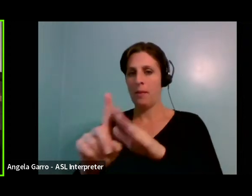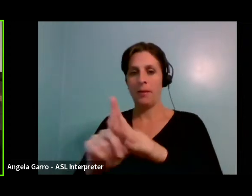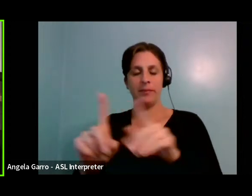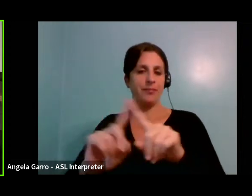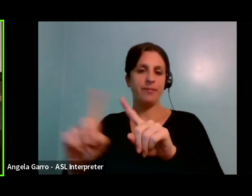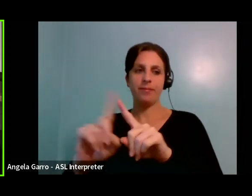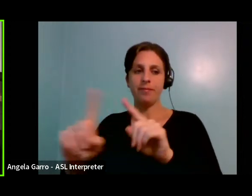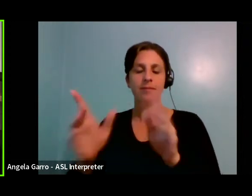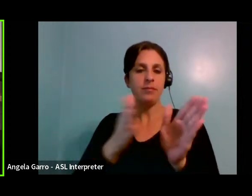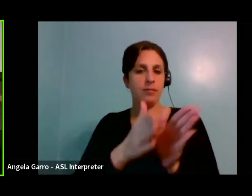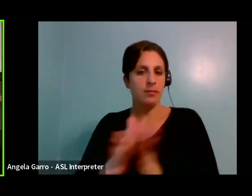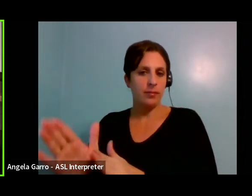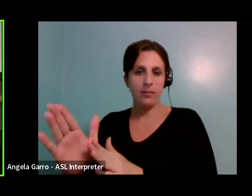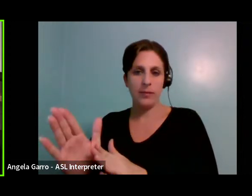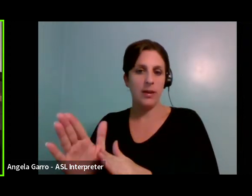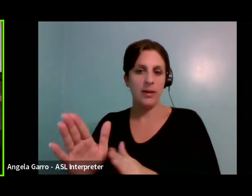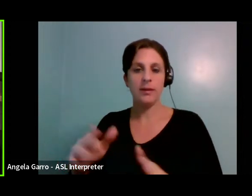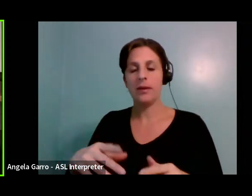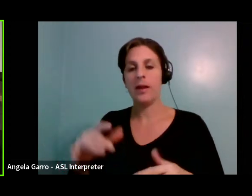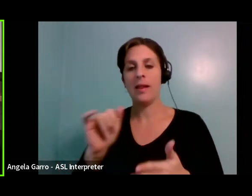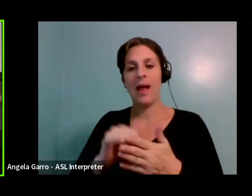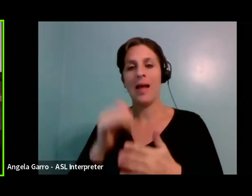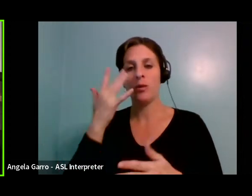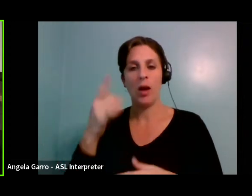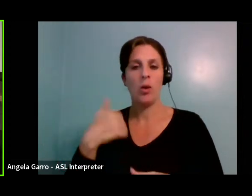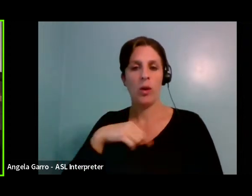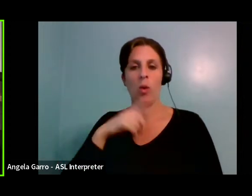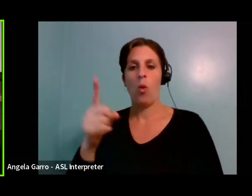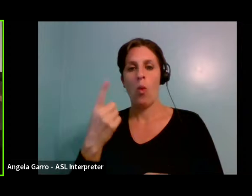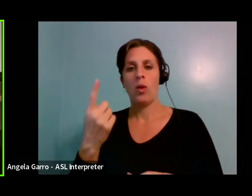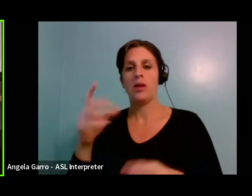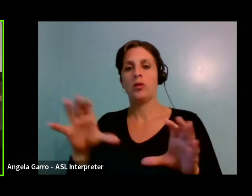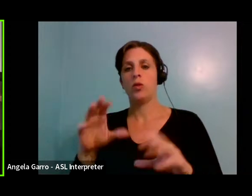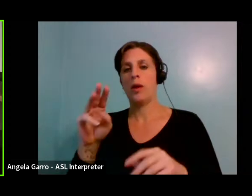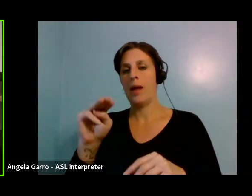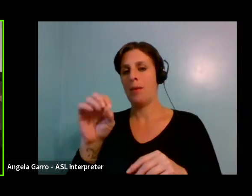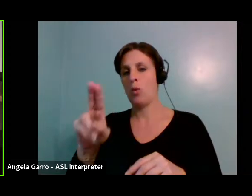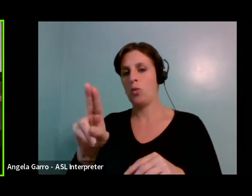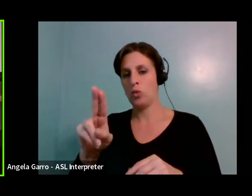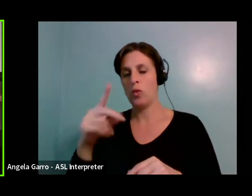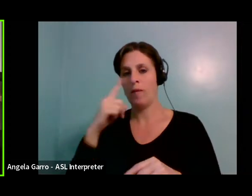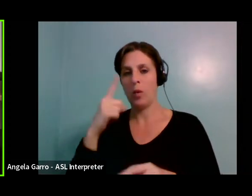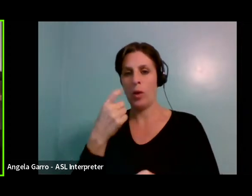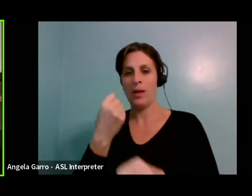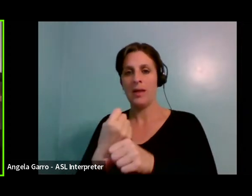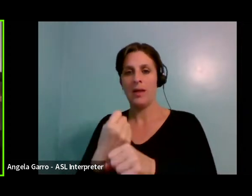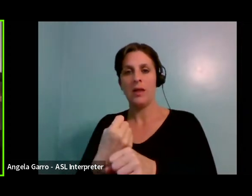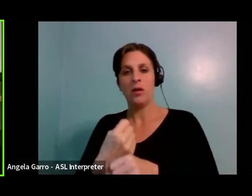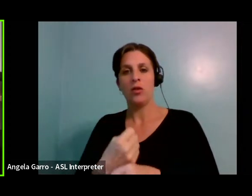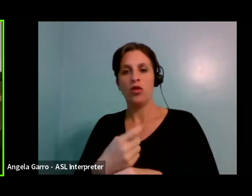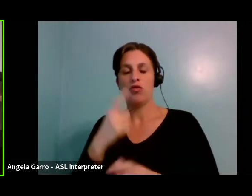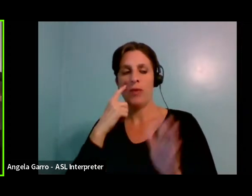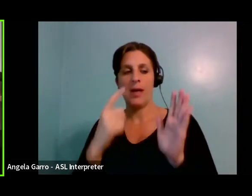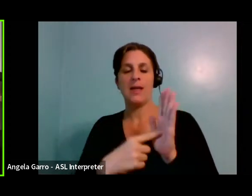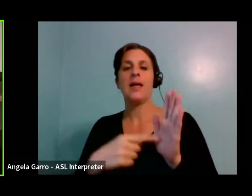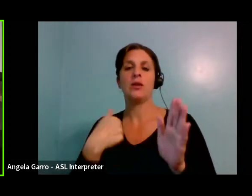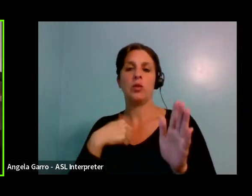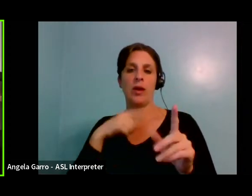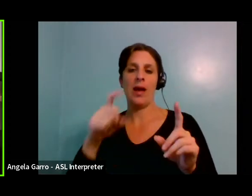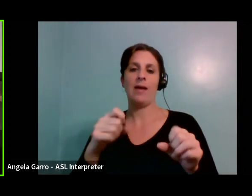around this. And this is why we only did the MOU for 1 year, recognizing that we're likely to have to make some